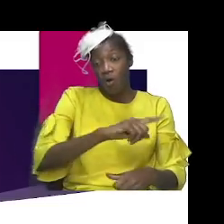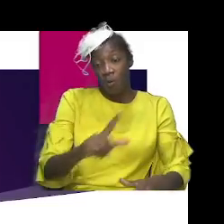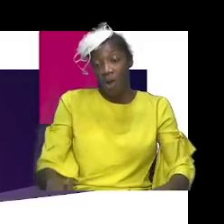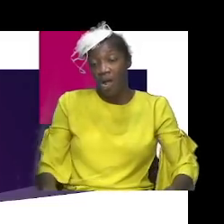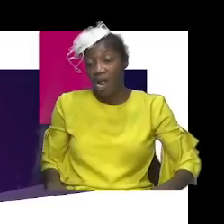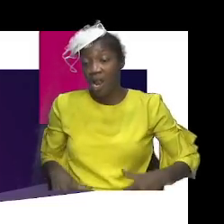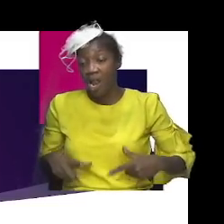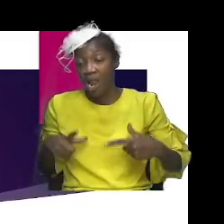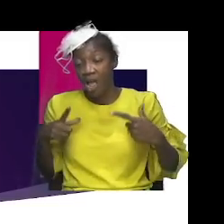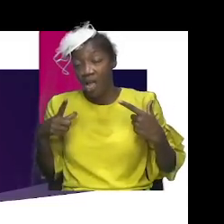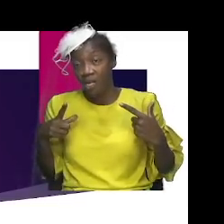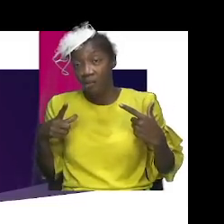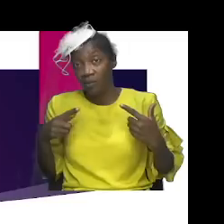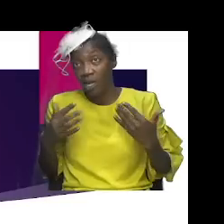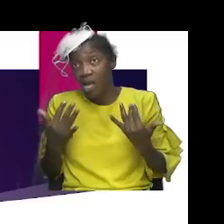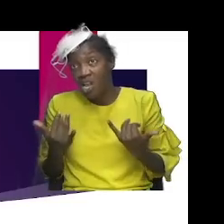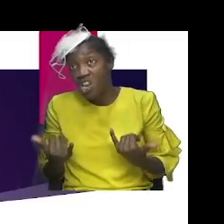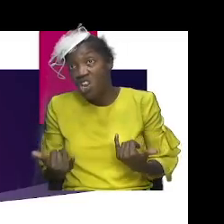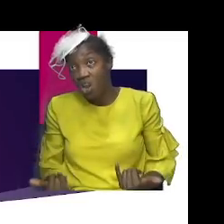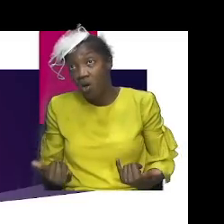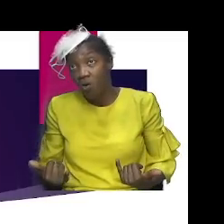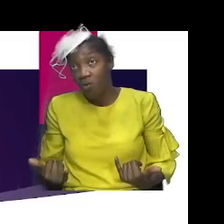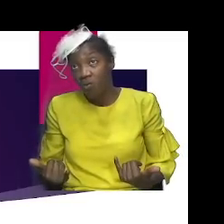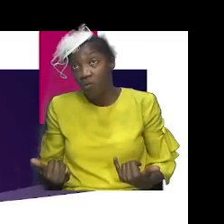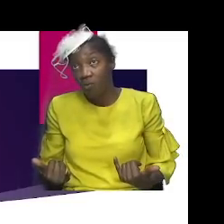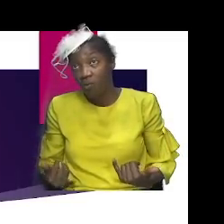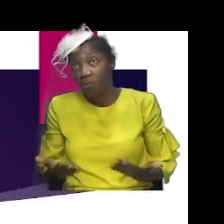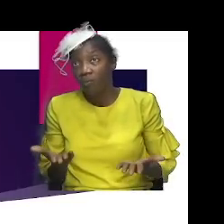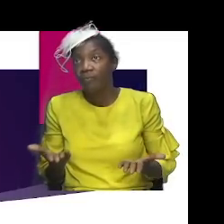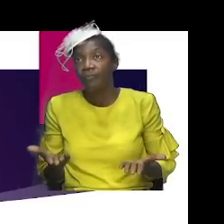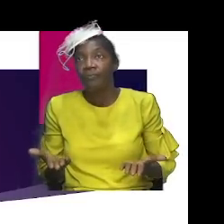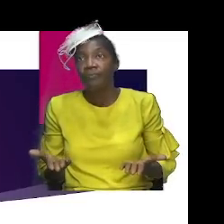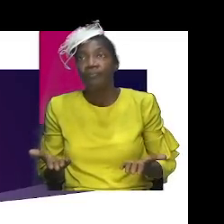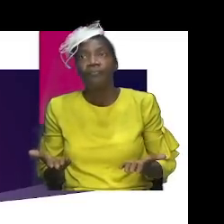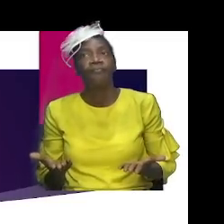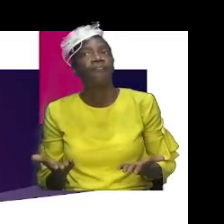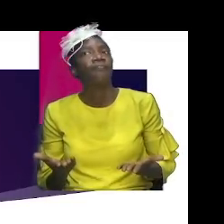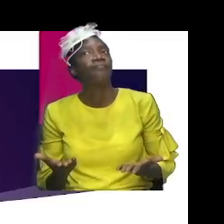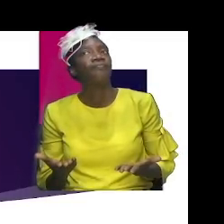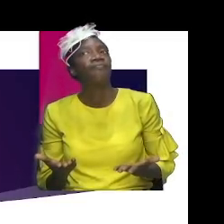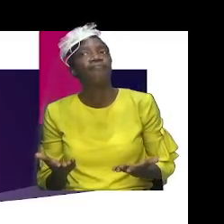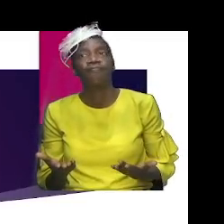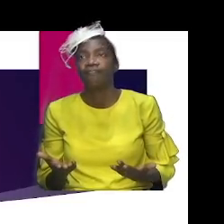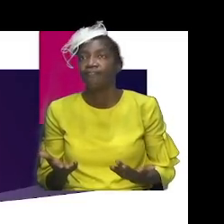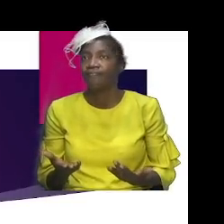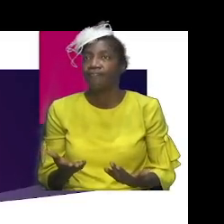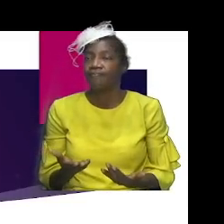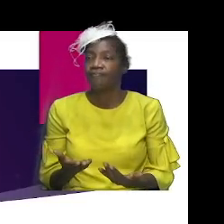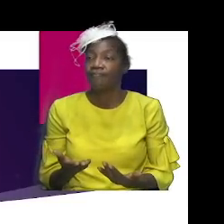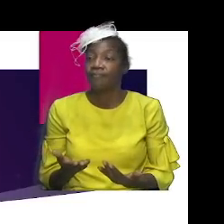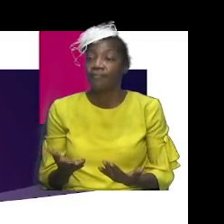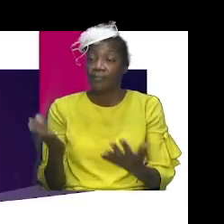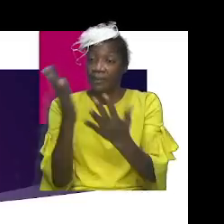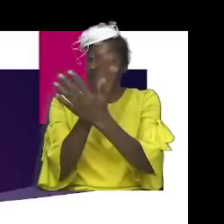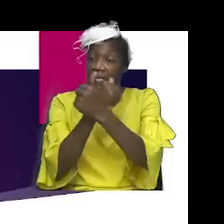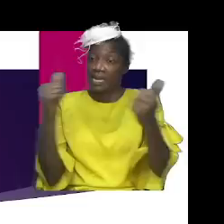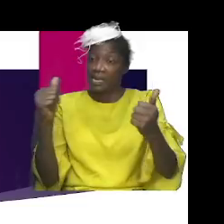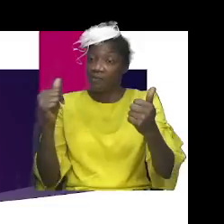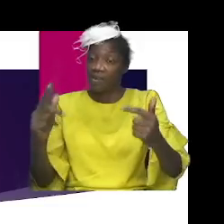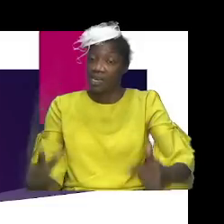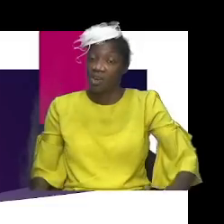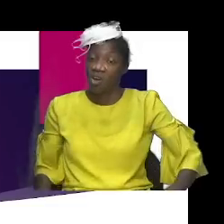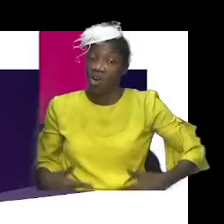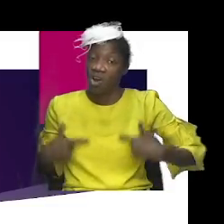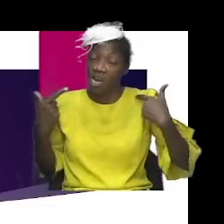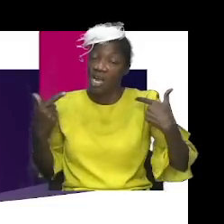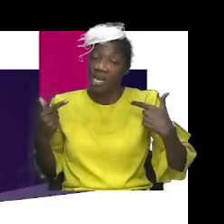now? In heaven, our lives are being recorded. And I don't know